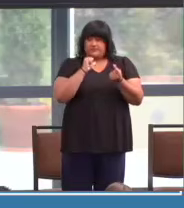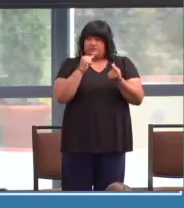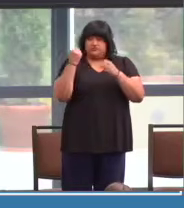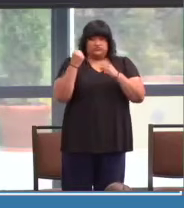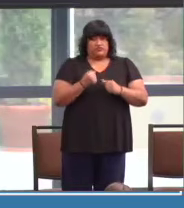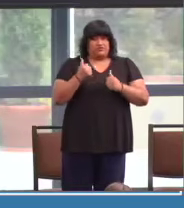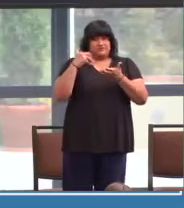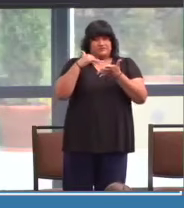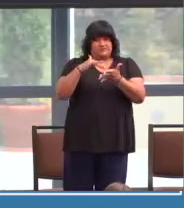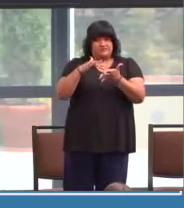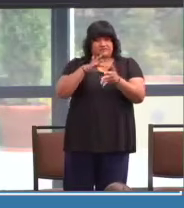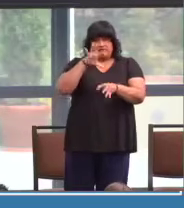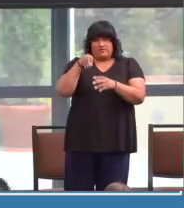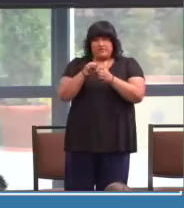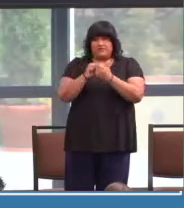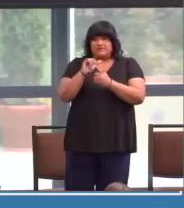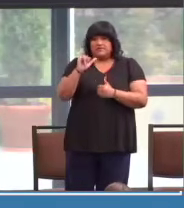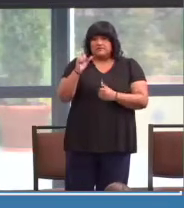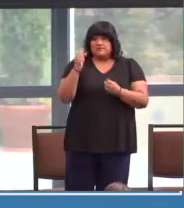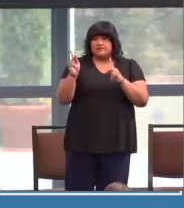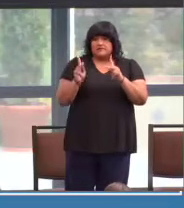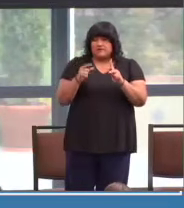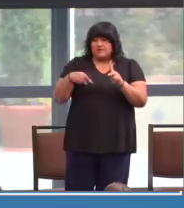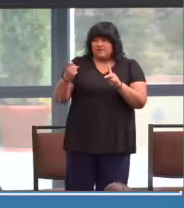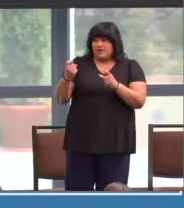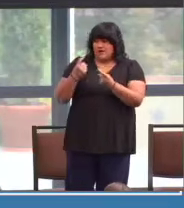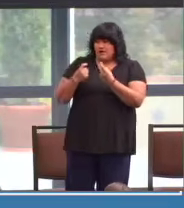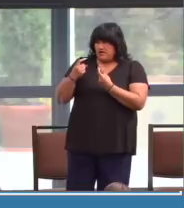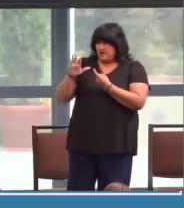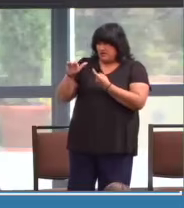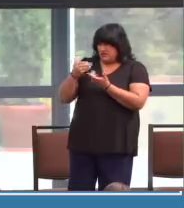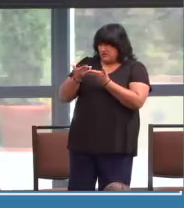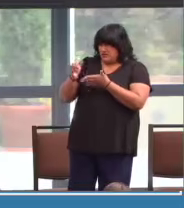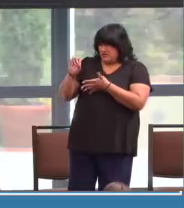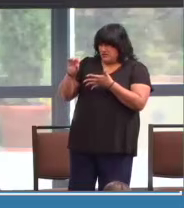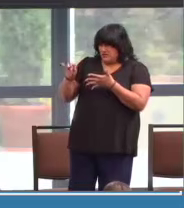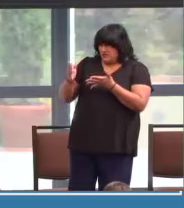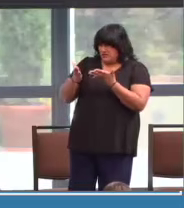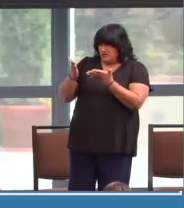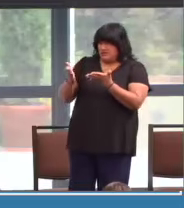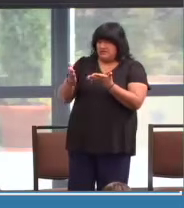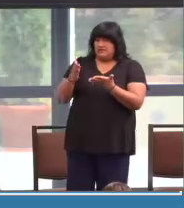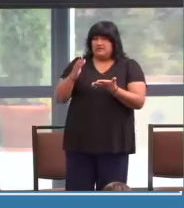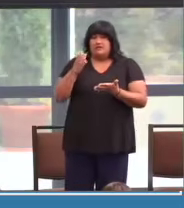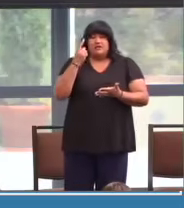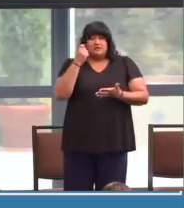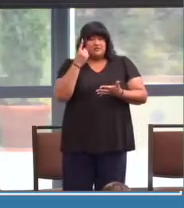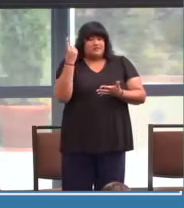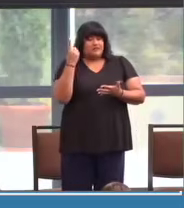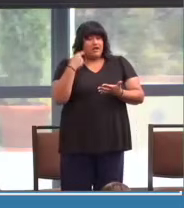for this. A lot of people, you know, they'll ask me about supplements, and as long as it's not something that I think is obviously